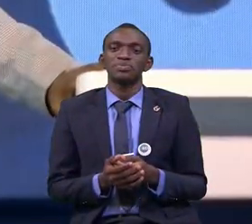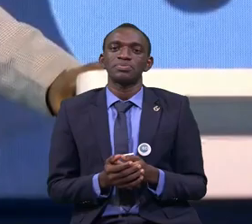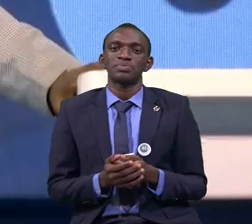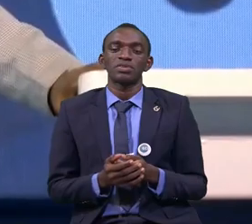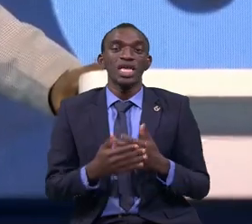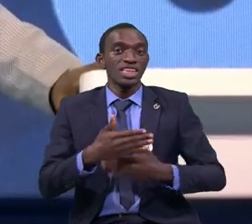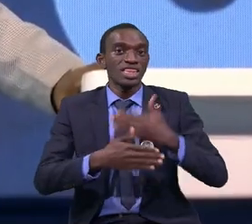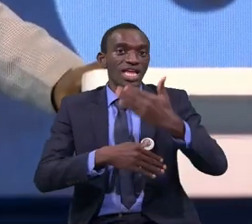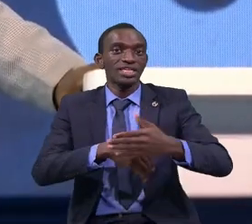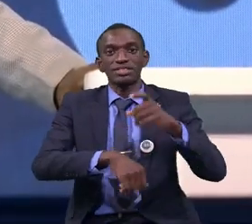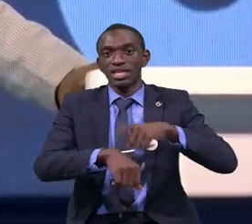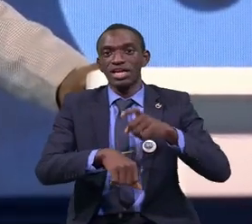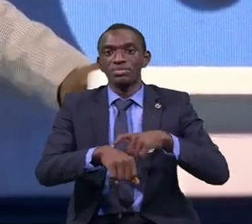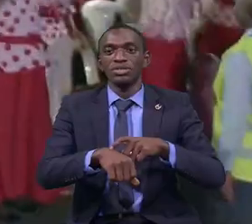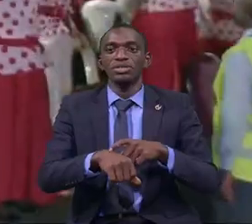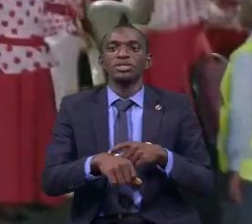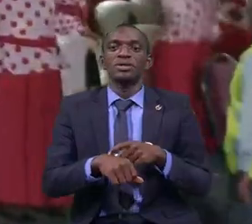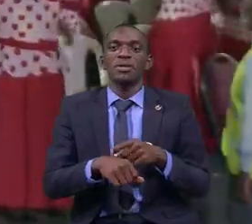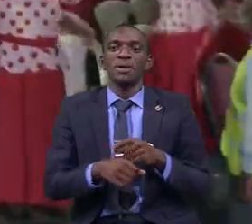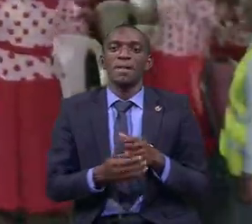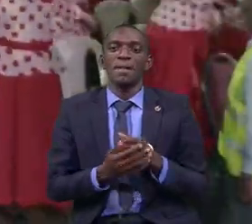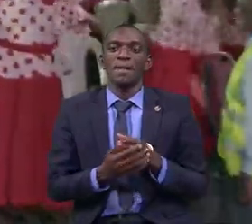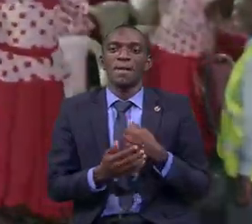Next time, Yaoundé.